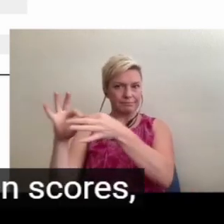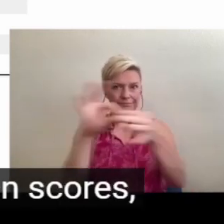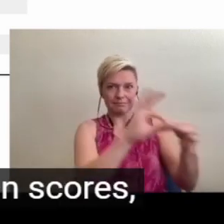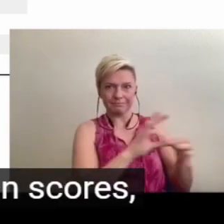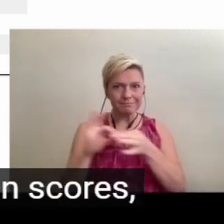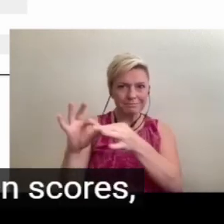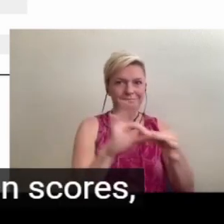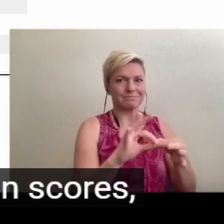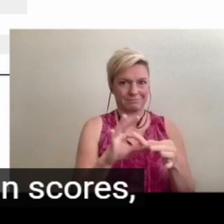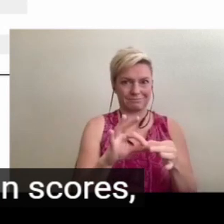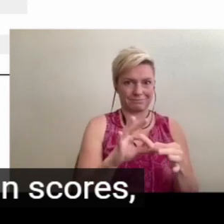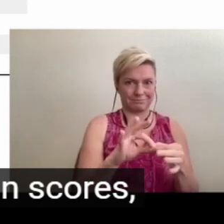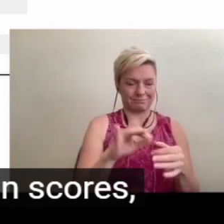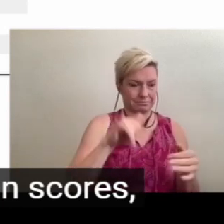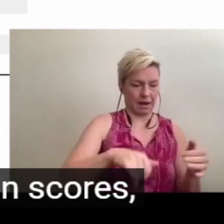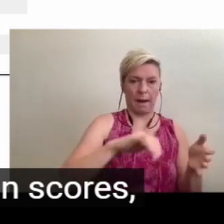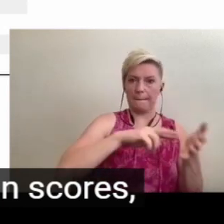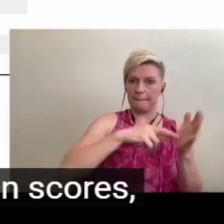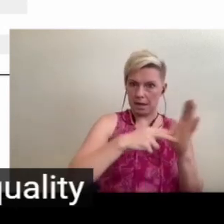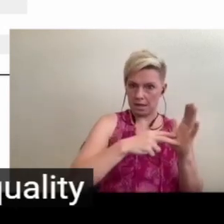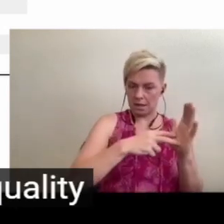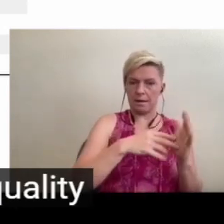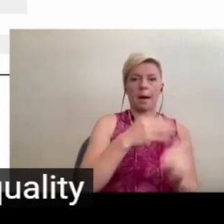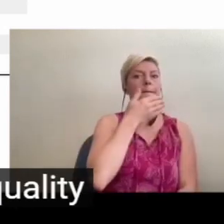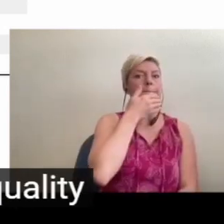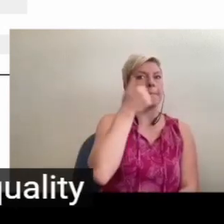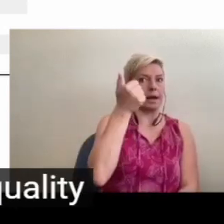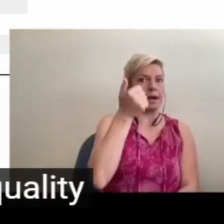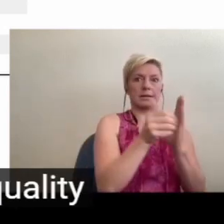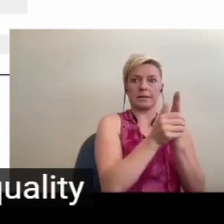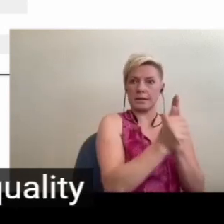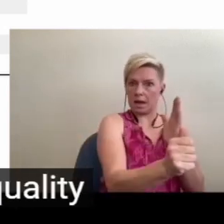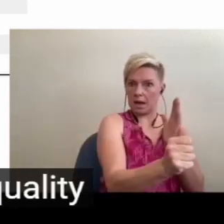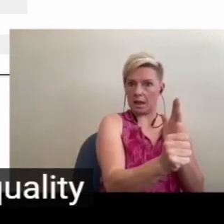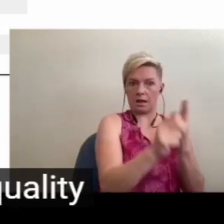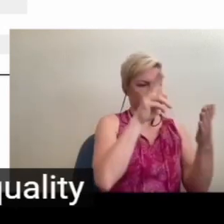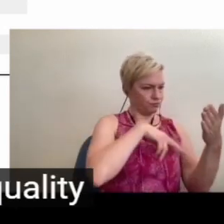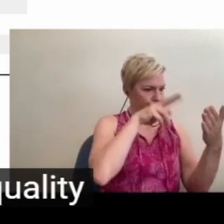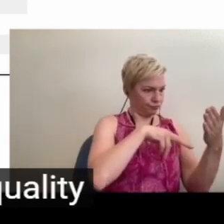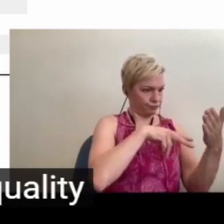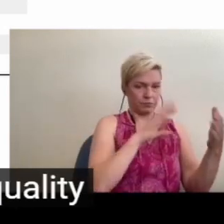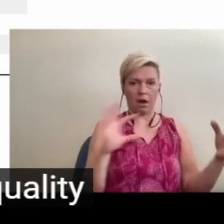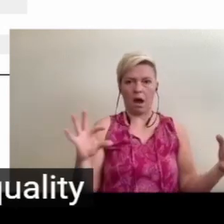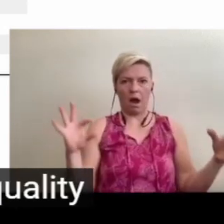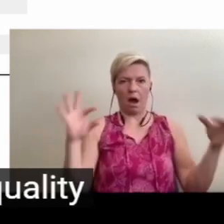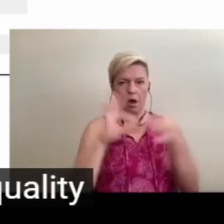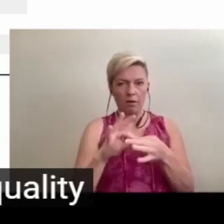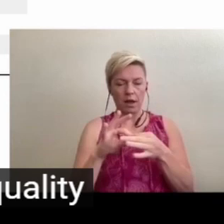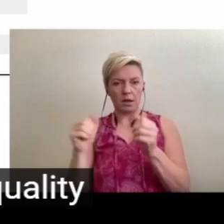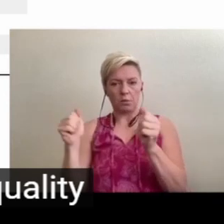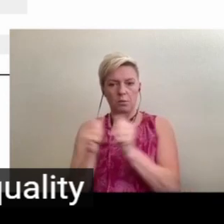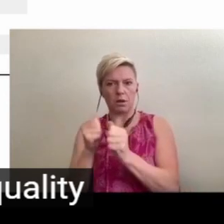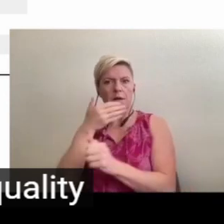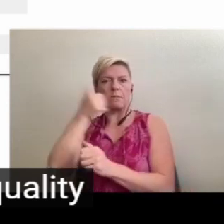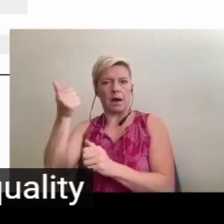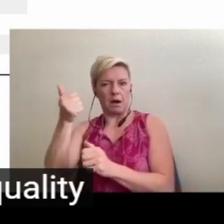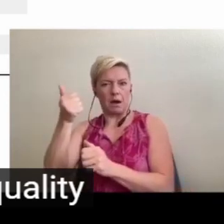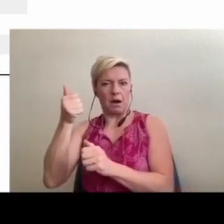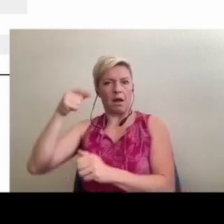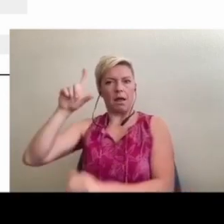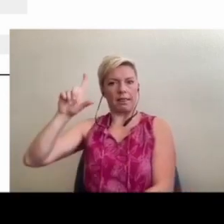scores, regardless of group status. Better readers have better lexical quality representations